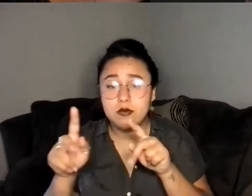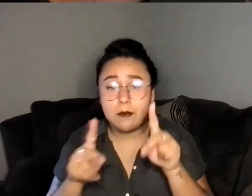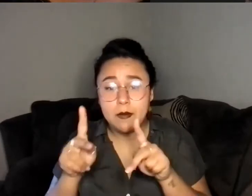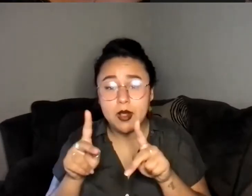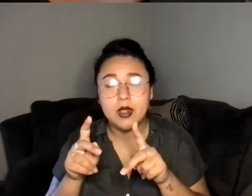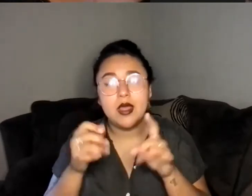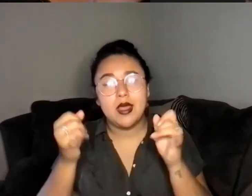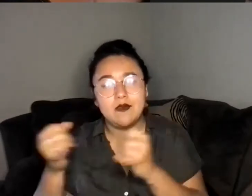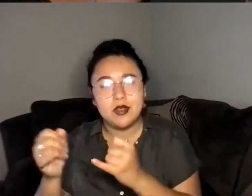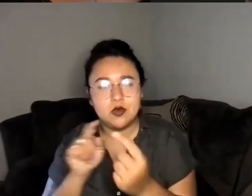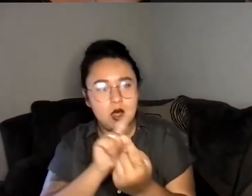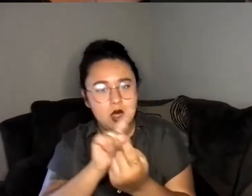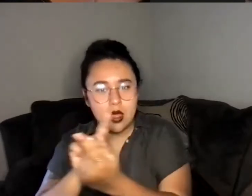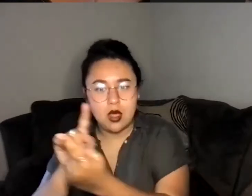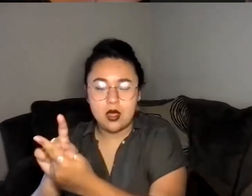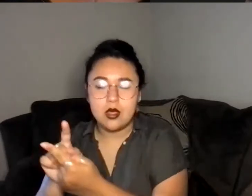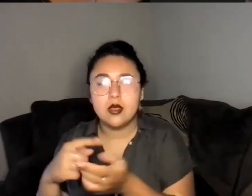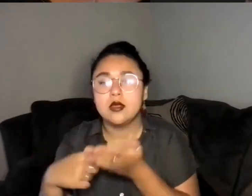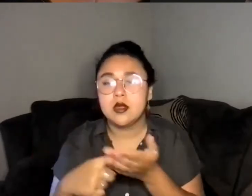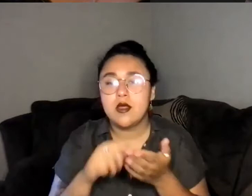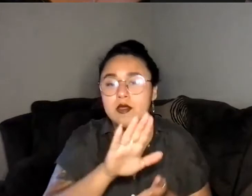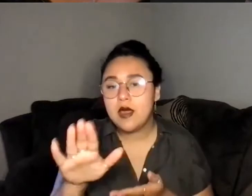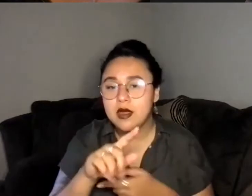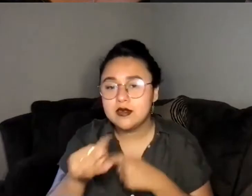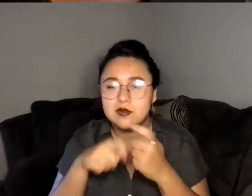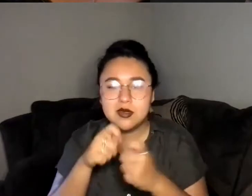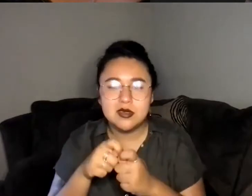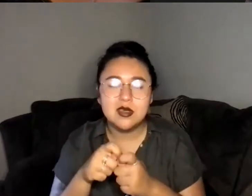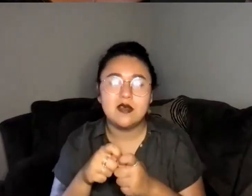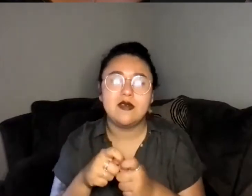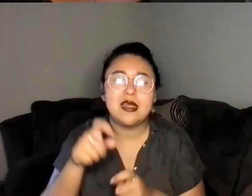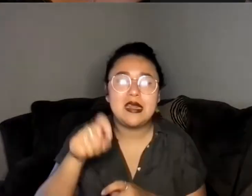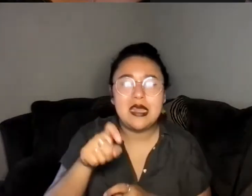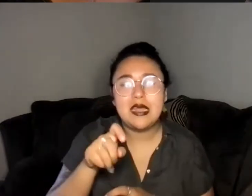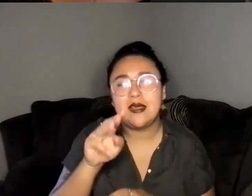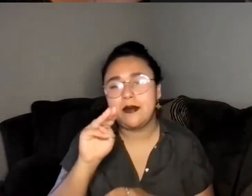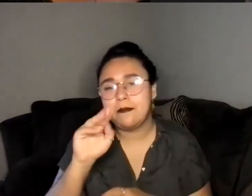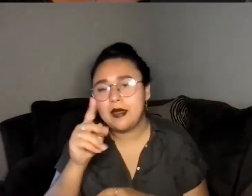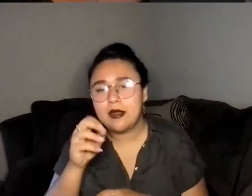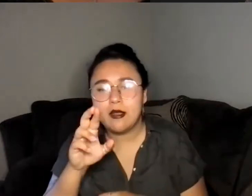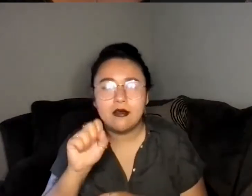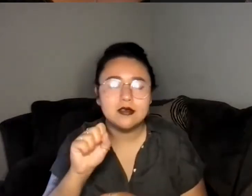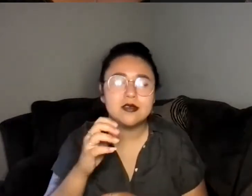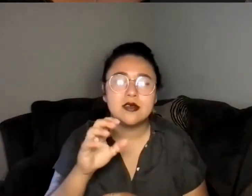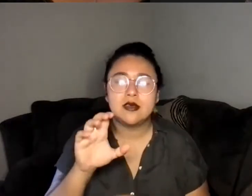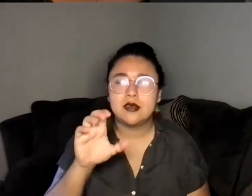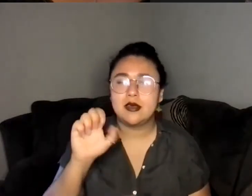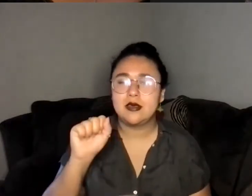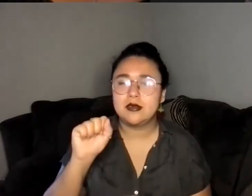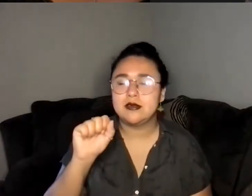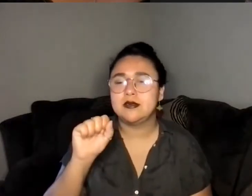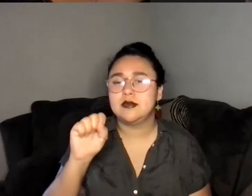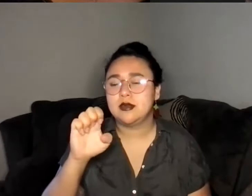individually and talk about, their specific matters and cases. We've also recently been